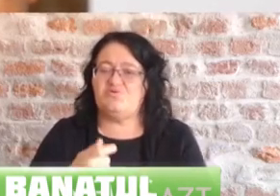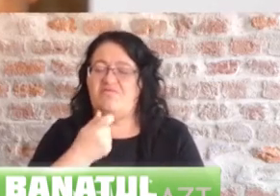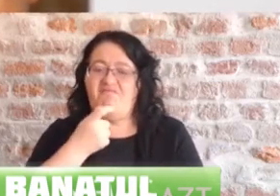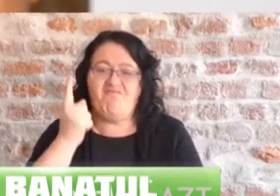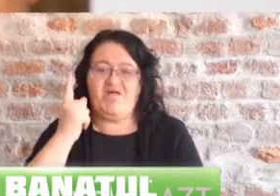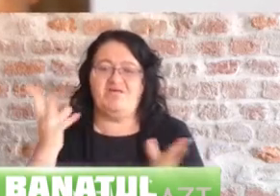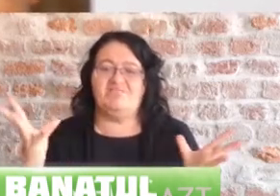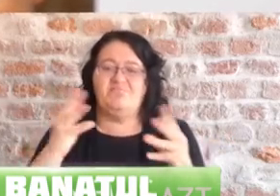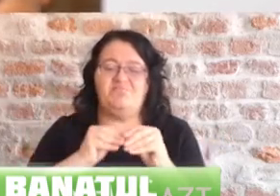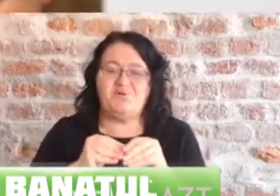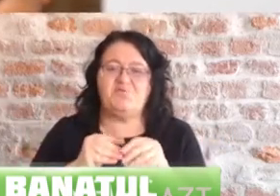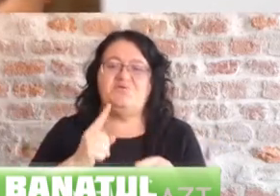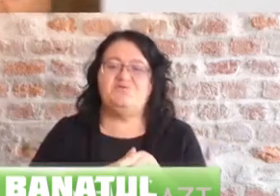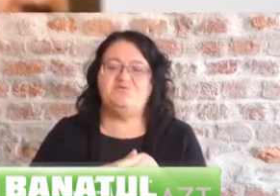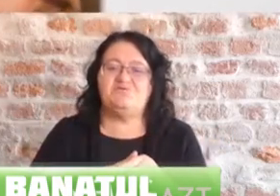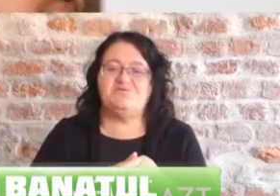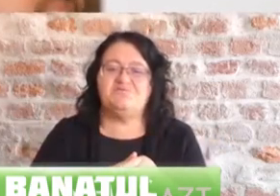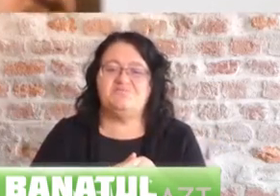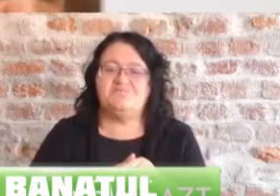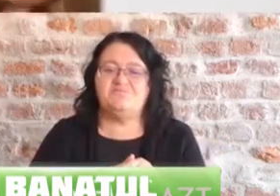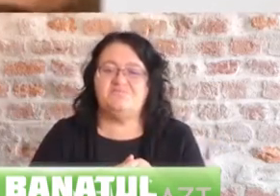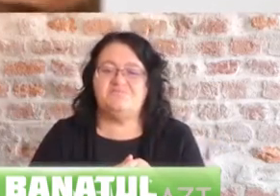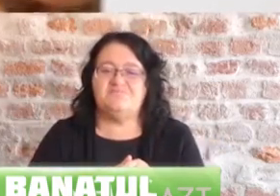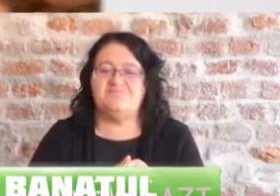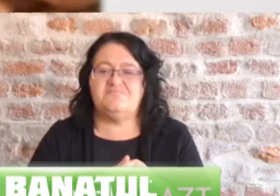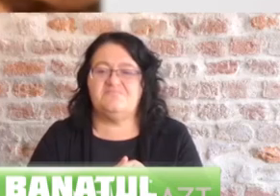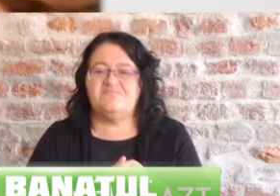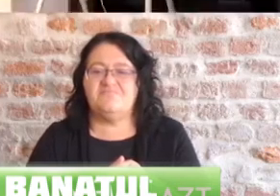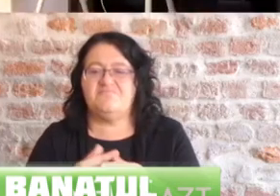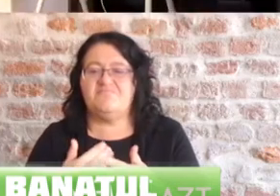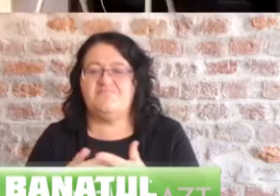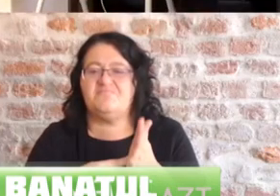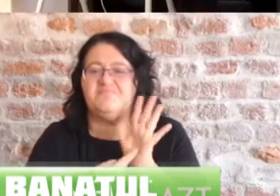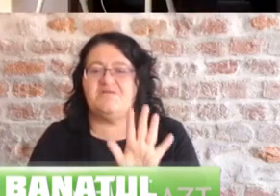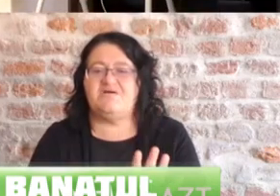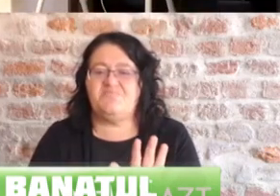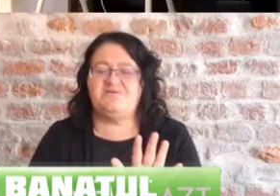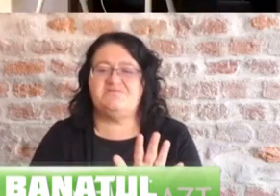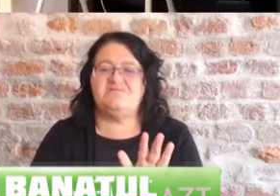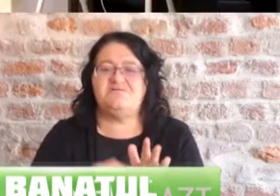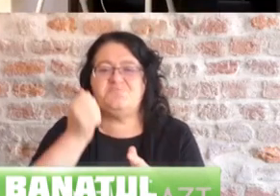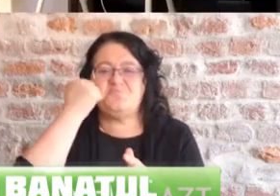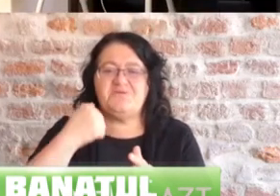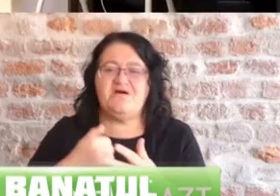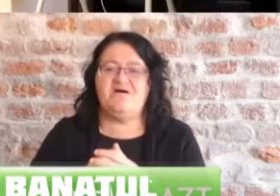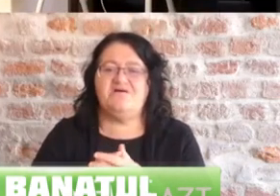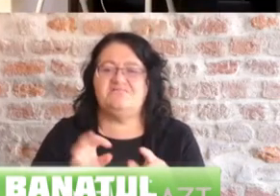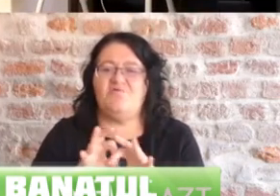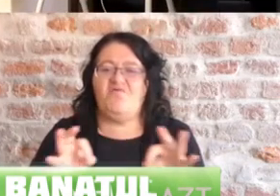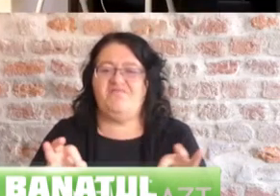nature. From a broad perspective, the jury lauded the preservation of the square's